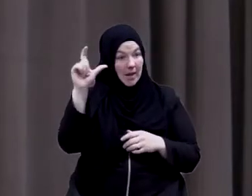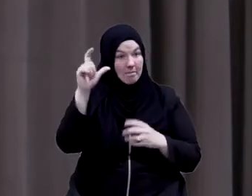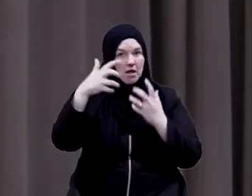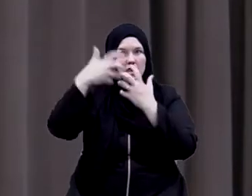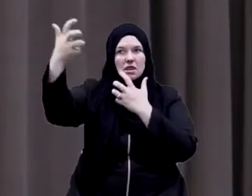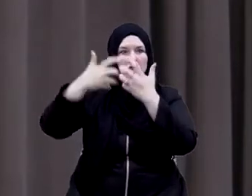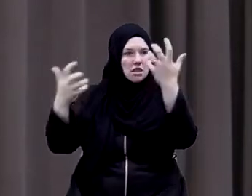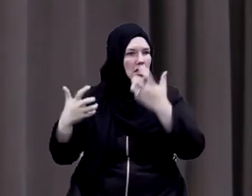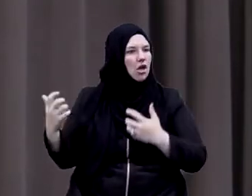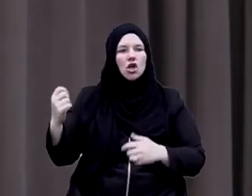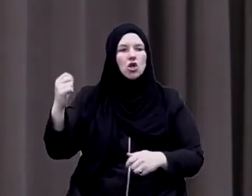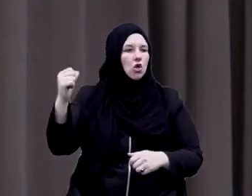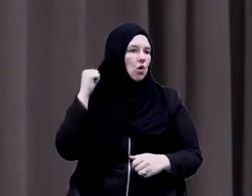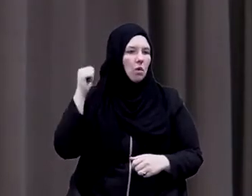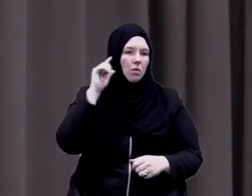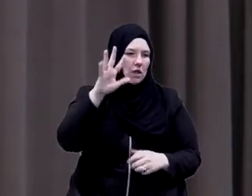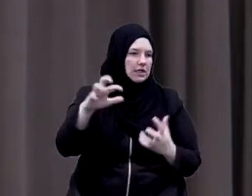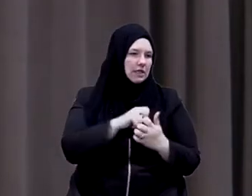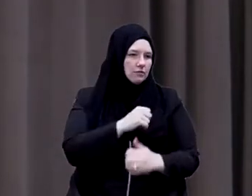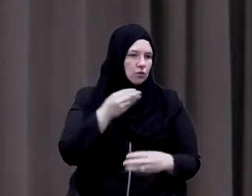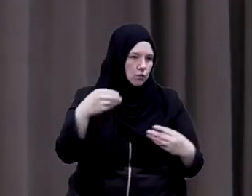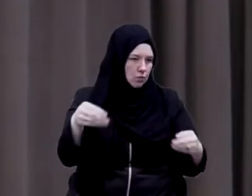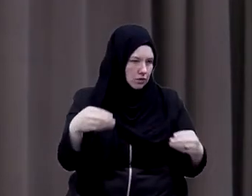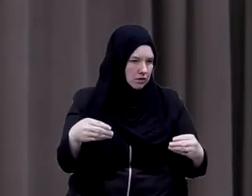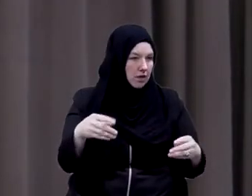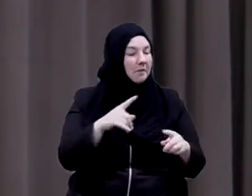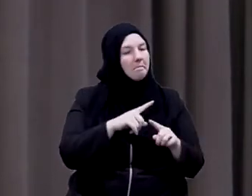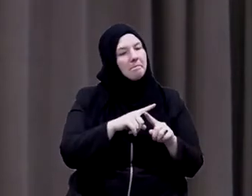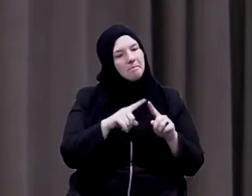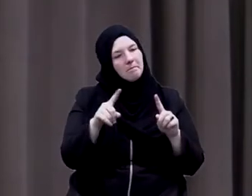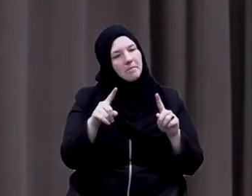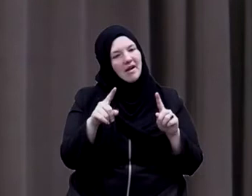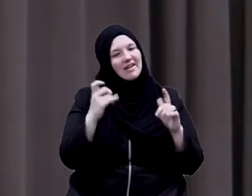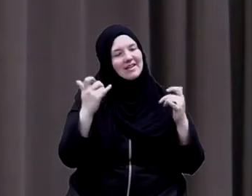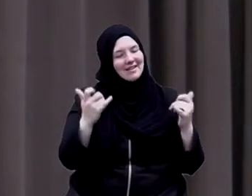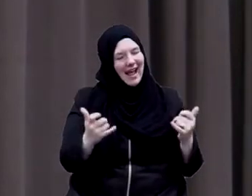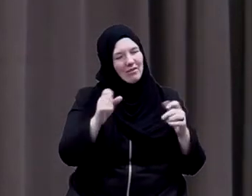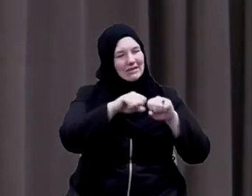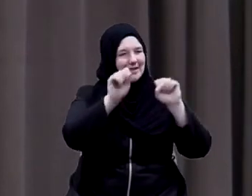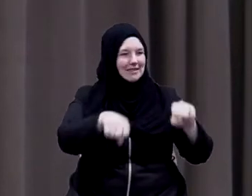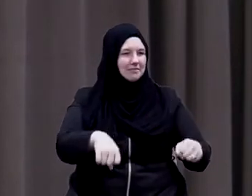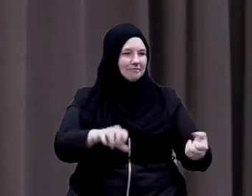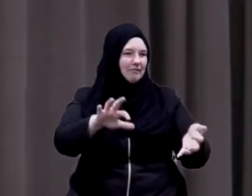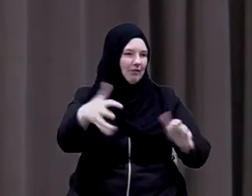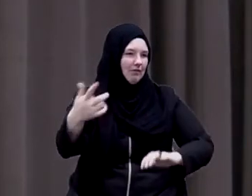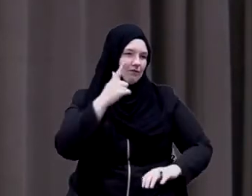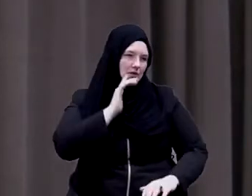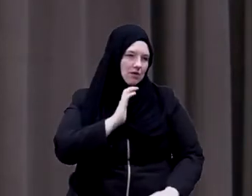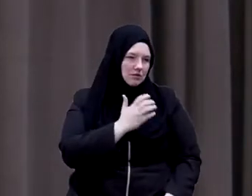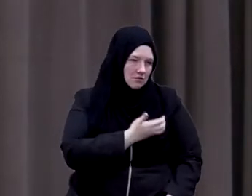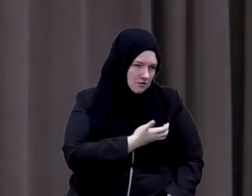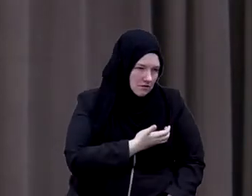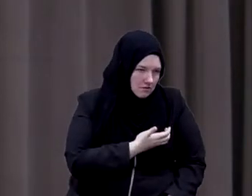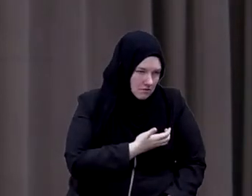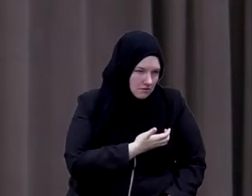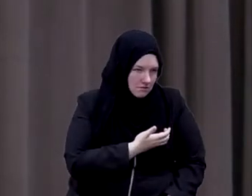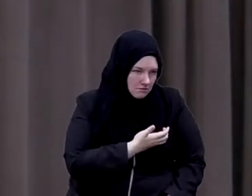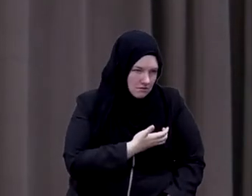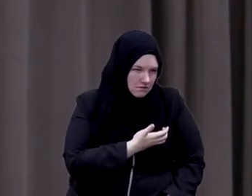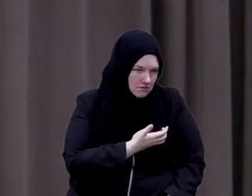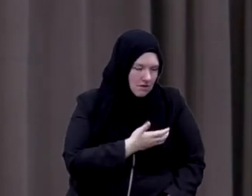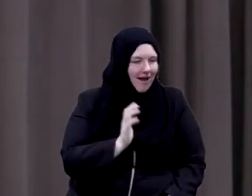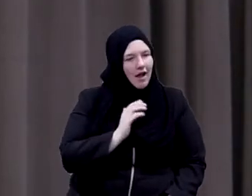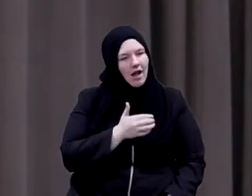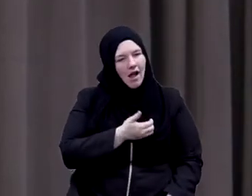nobody will vandalize the store. But the store has been broken. Our system has